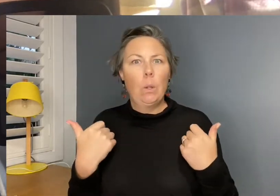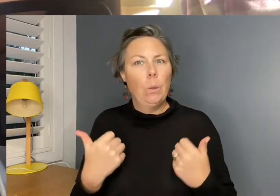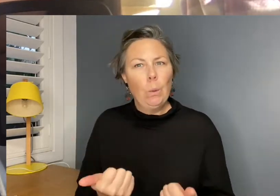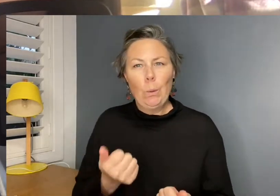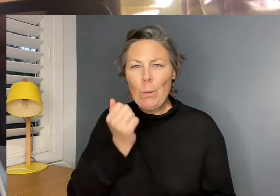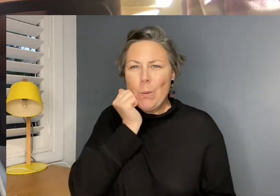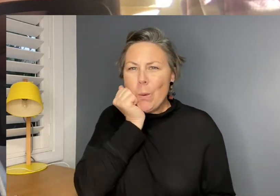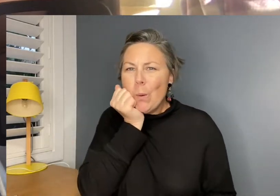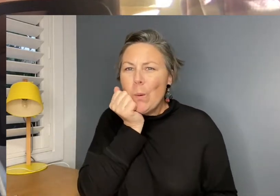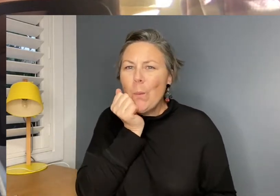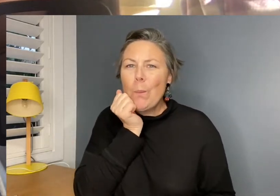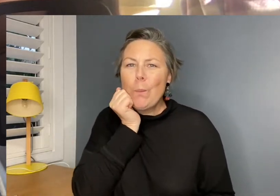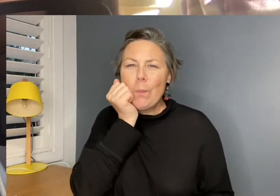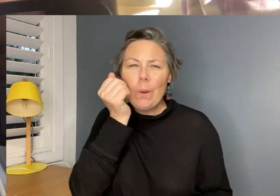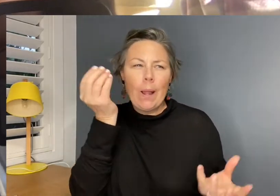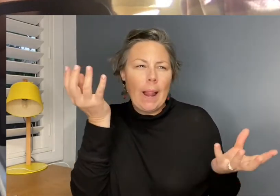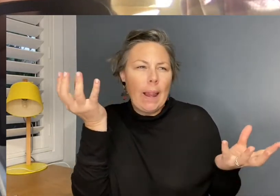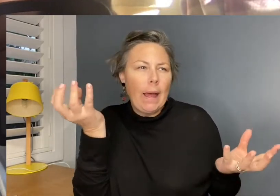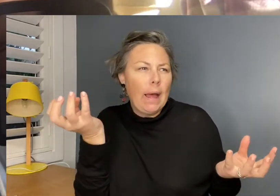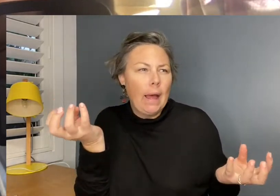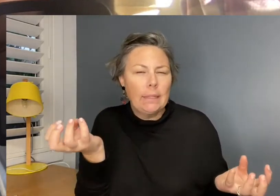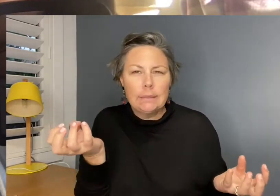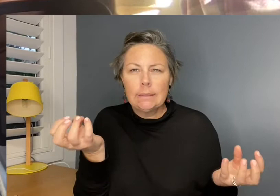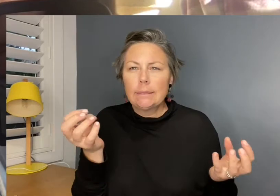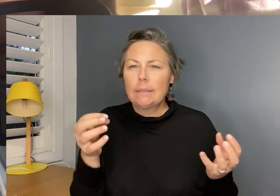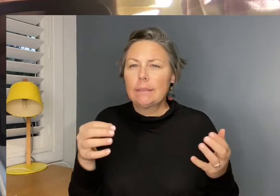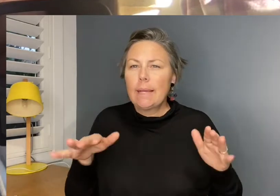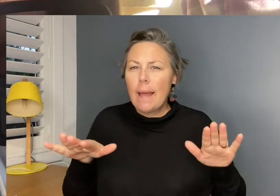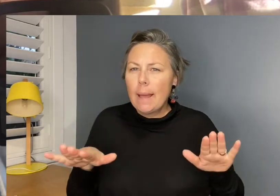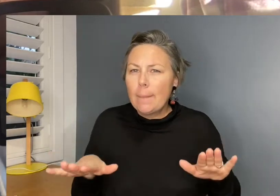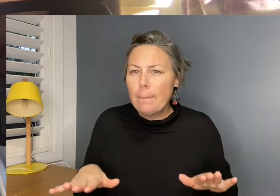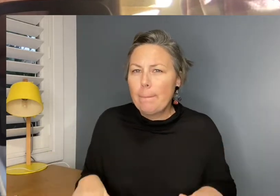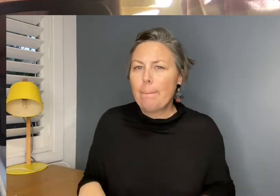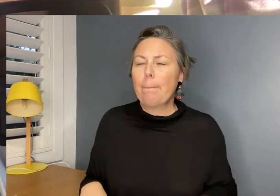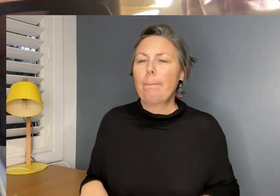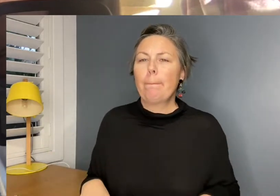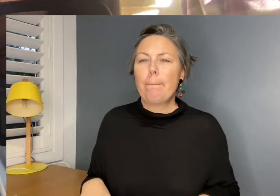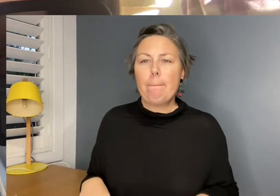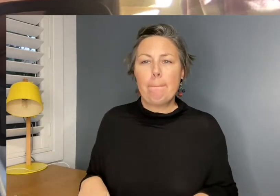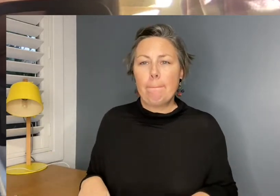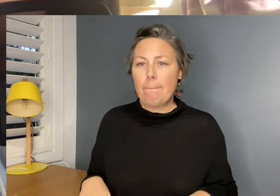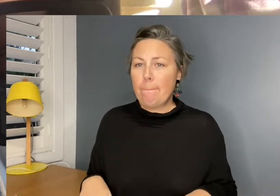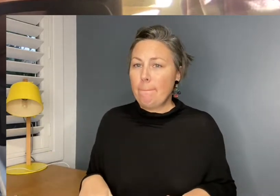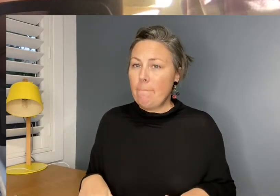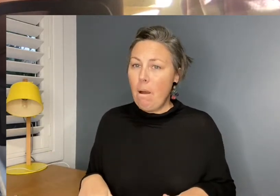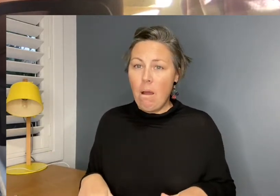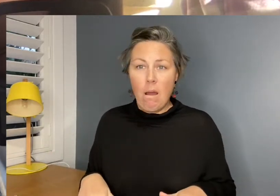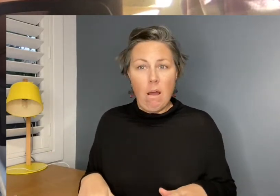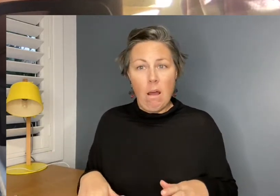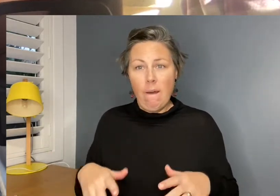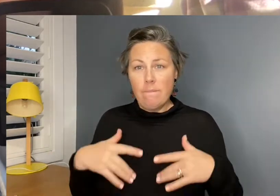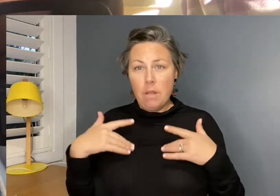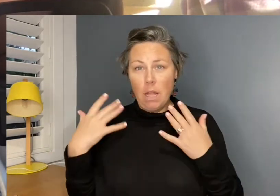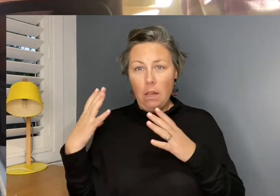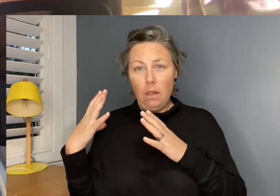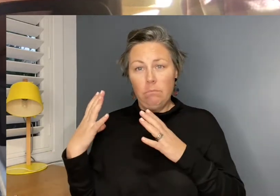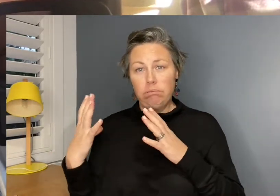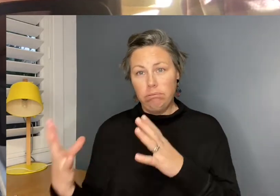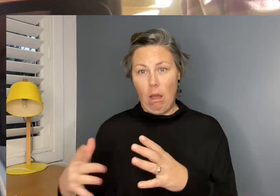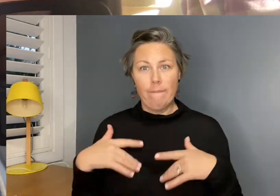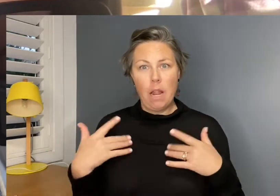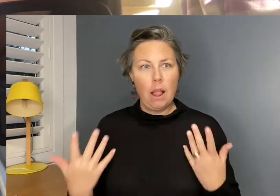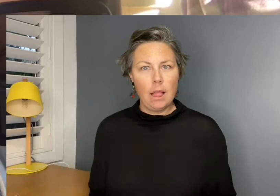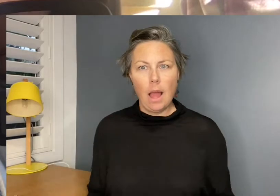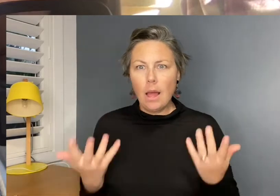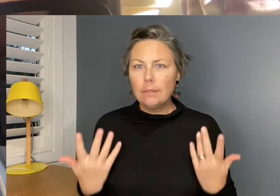was warm, it was all dim and calm in there. Took some pressure off. Yeah. It took so much pressure off. Yeah. Suddenly I felt